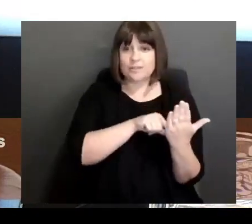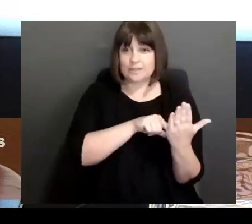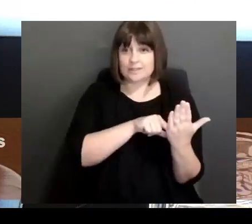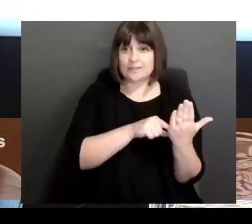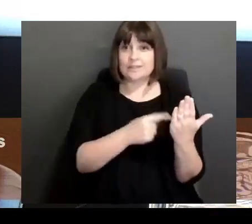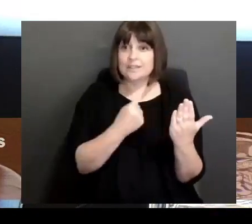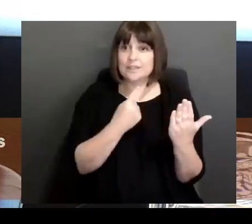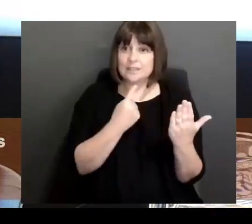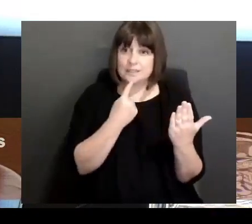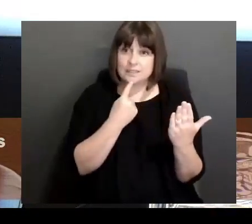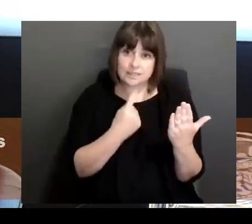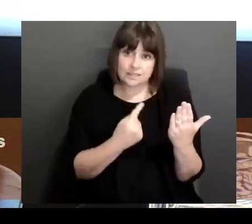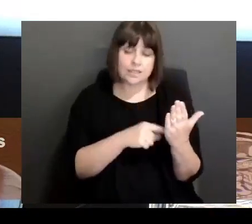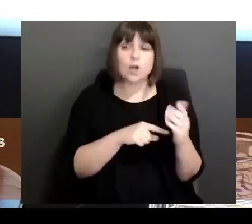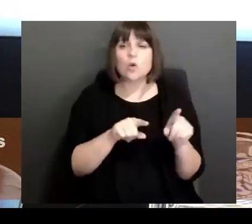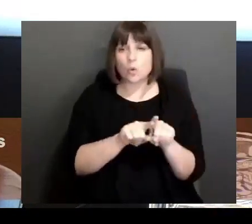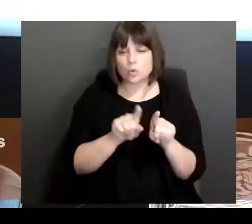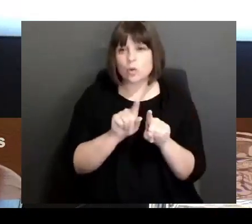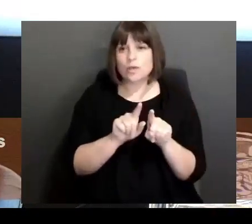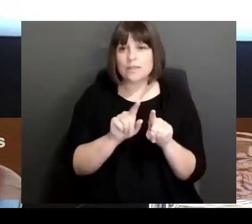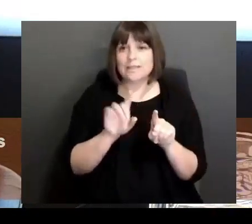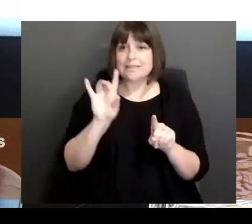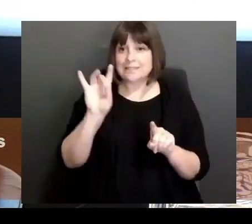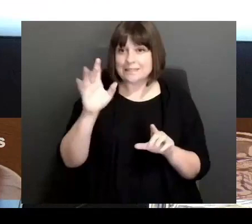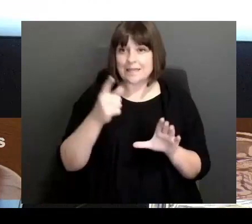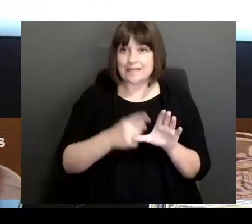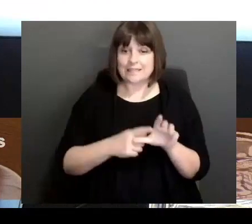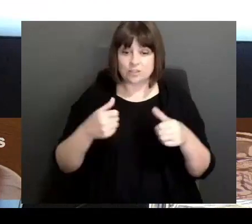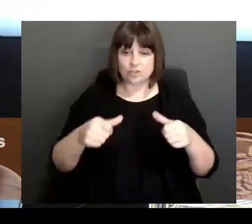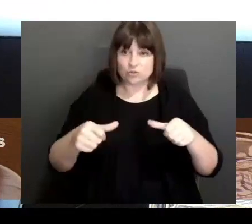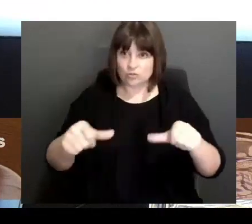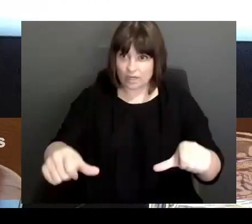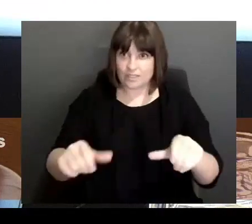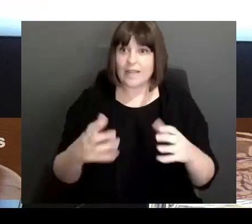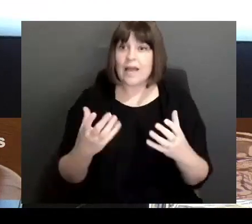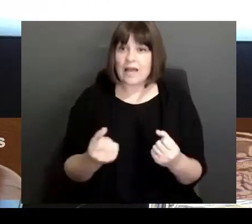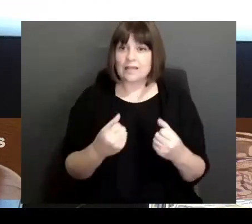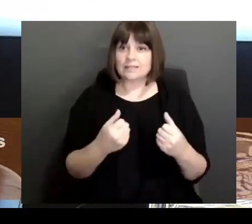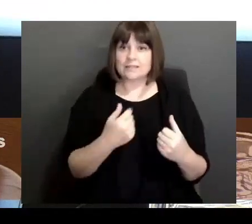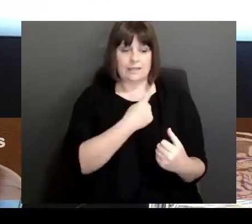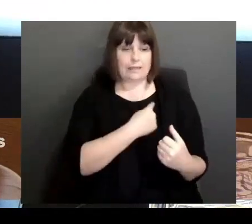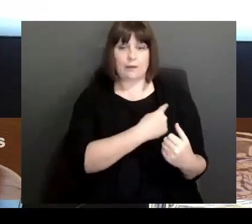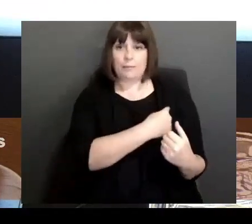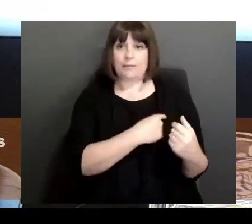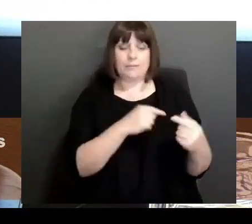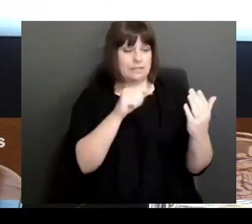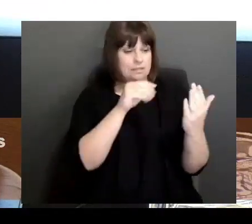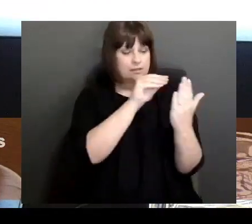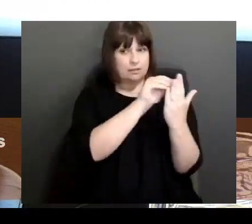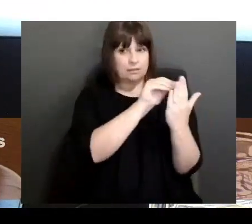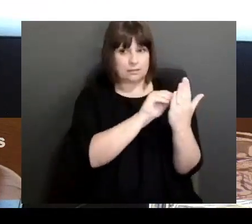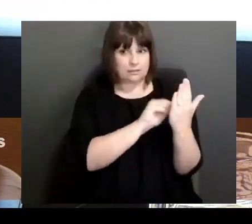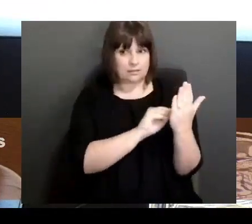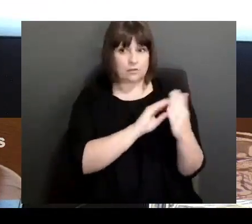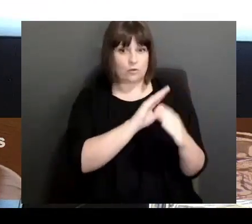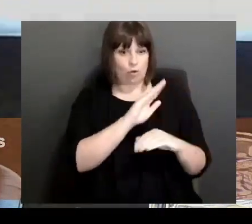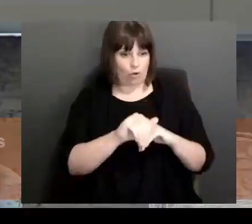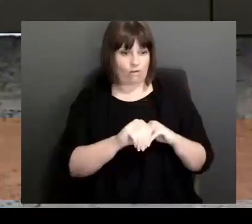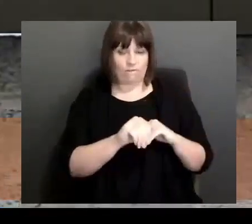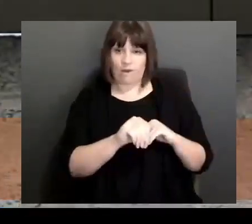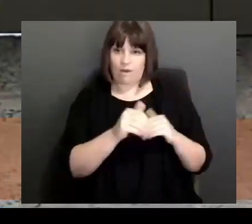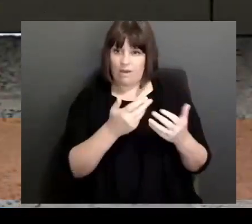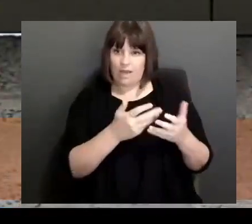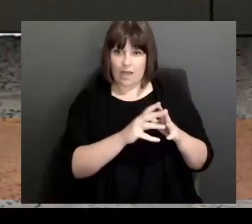contains, and also in its 10-year strategy, clear commitments around engagement with traditional owners in terms of projects that will be invested